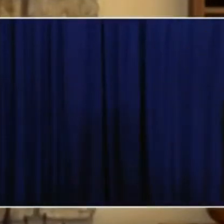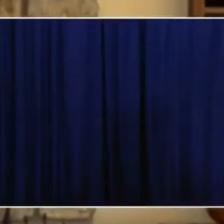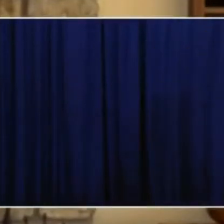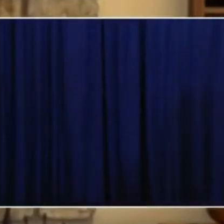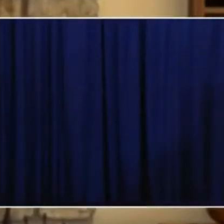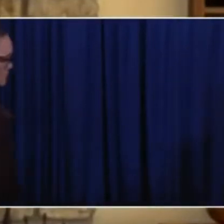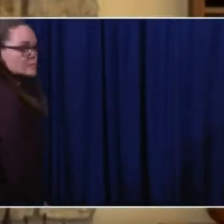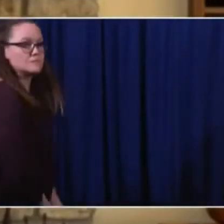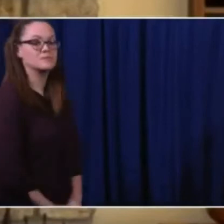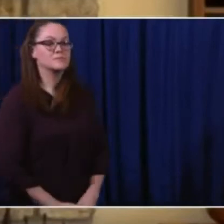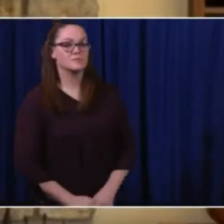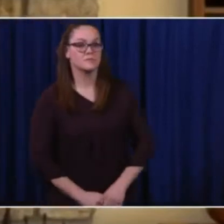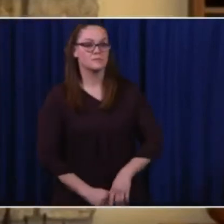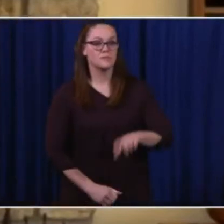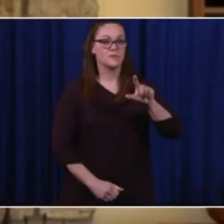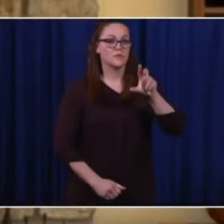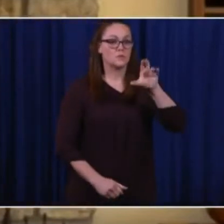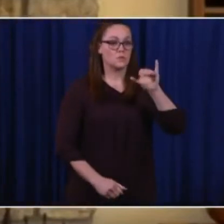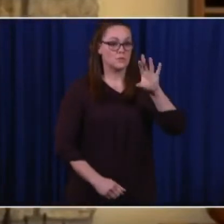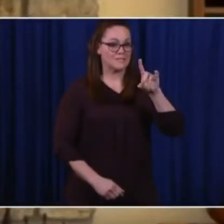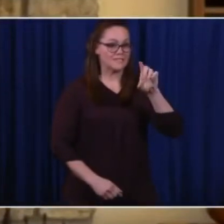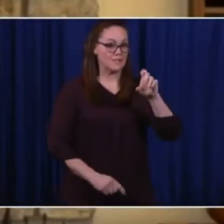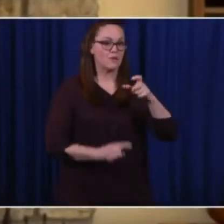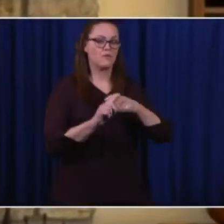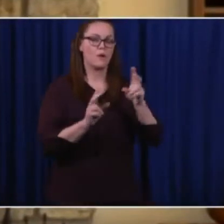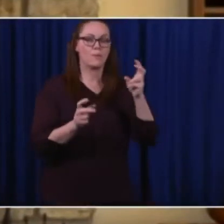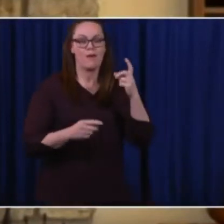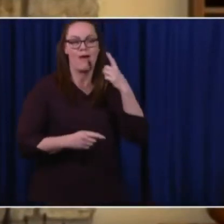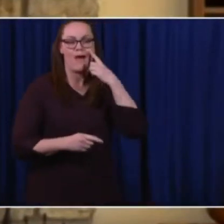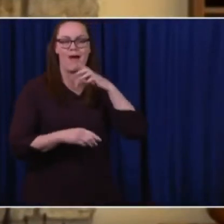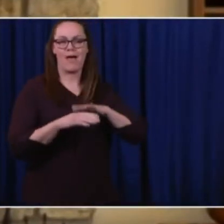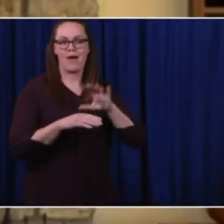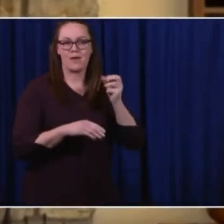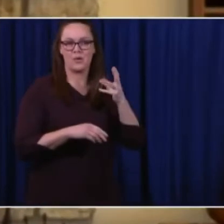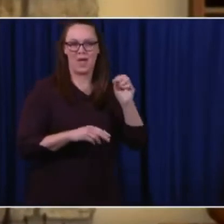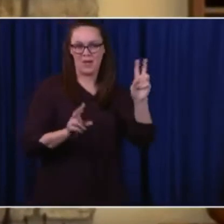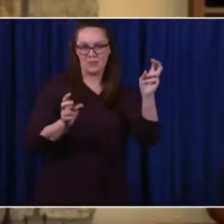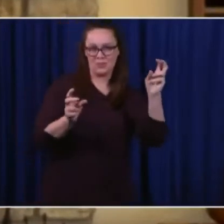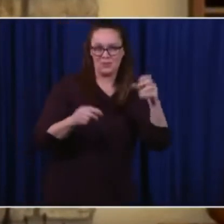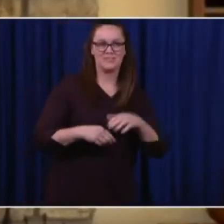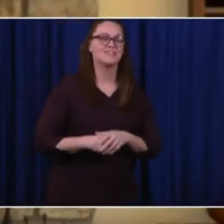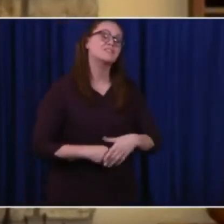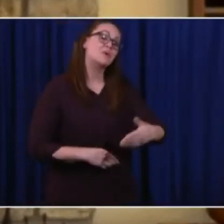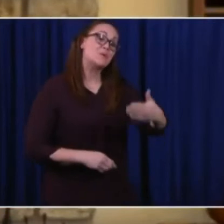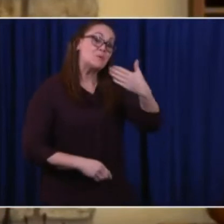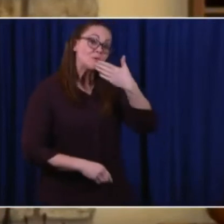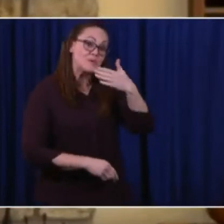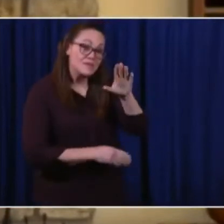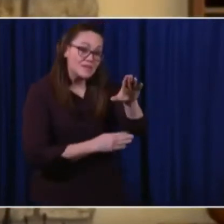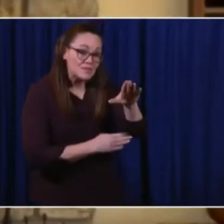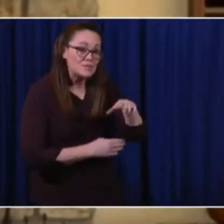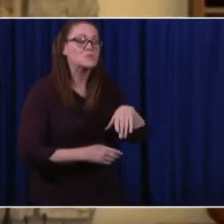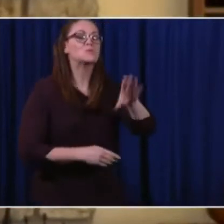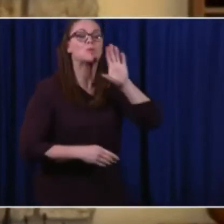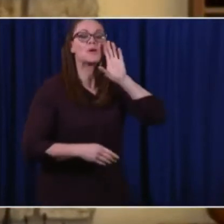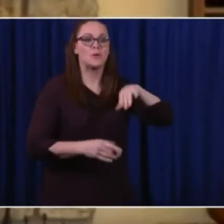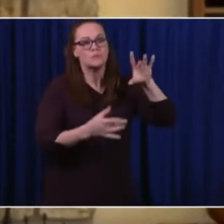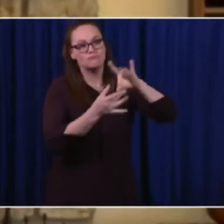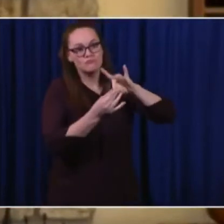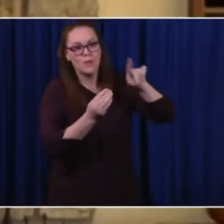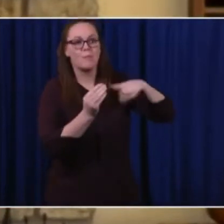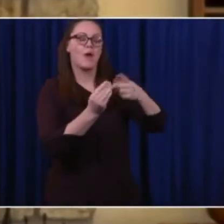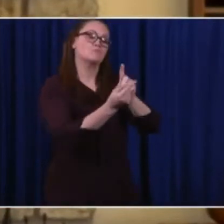call. We've been talking a lot about, making sure that people stay safe and stay away from each other so that we don't overwhelm hospitals.